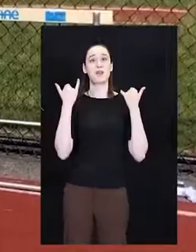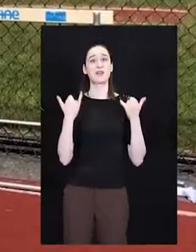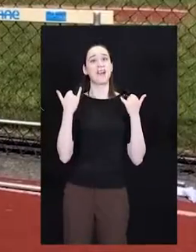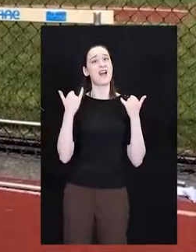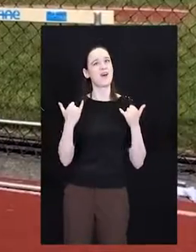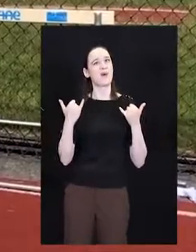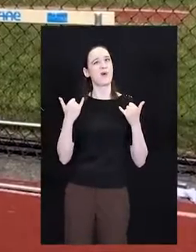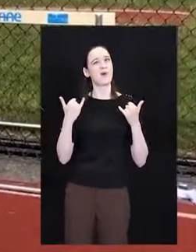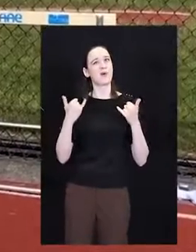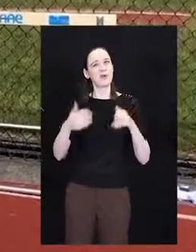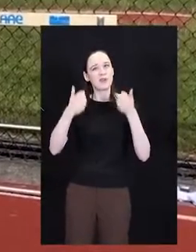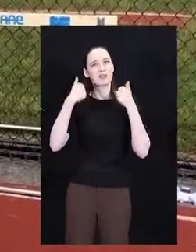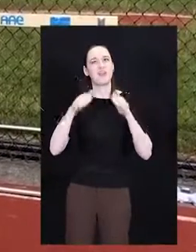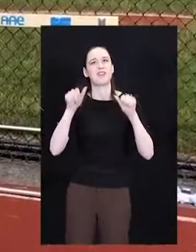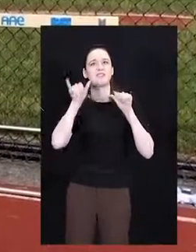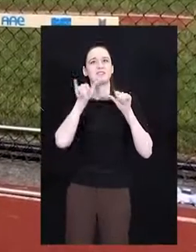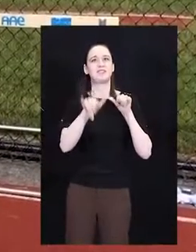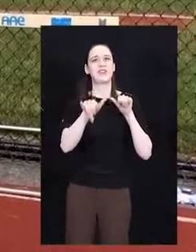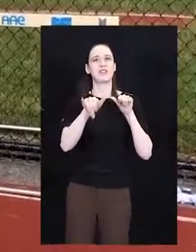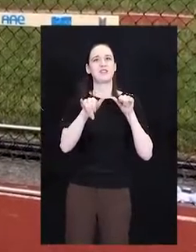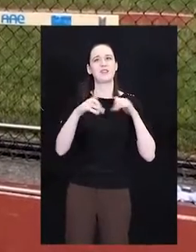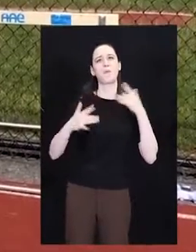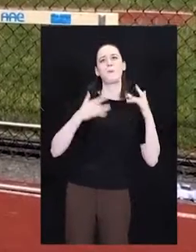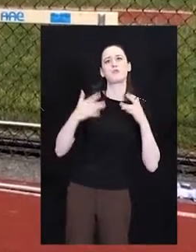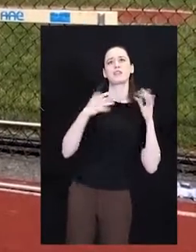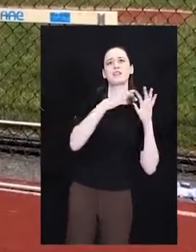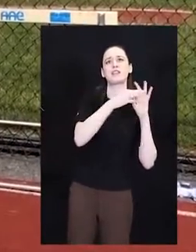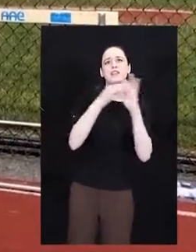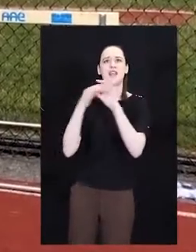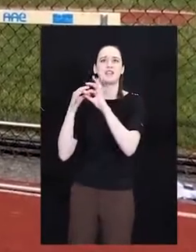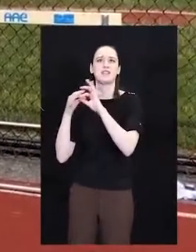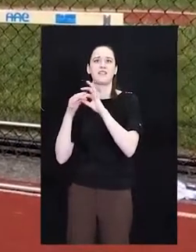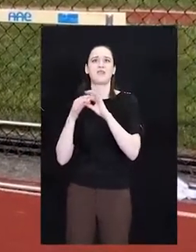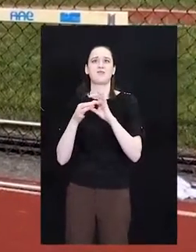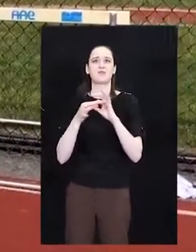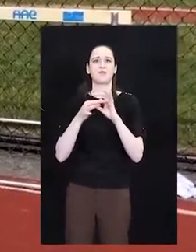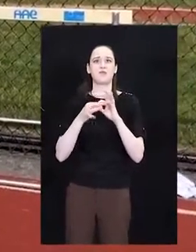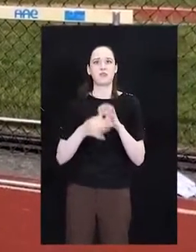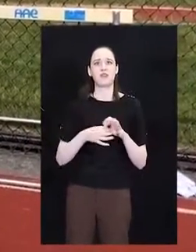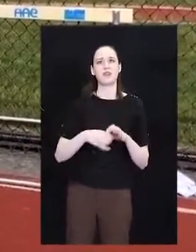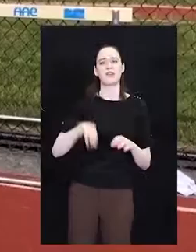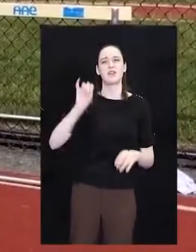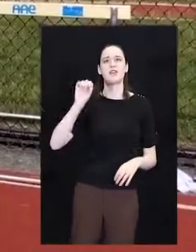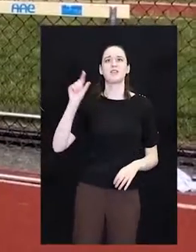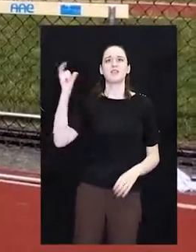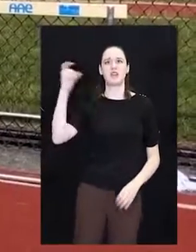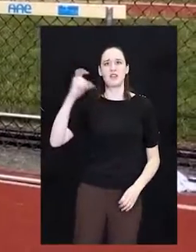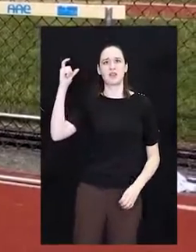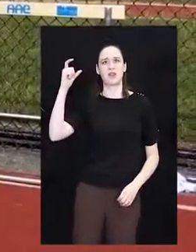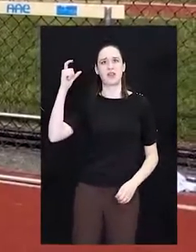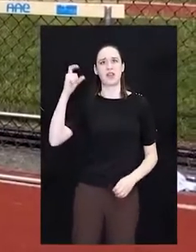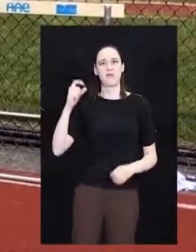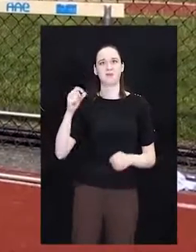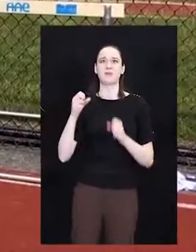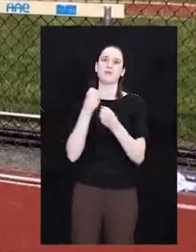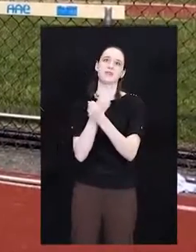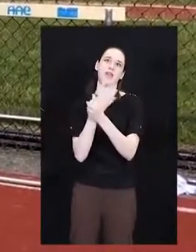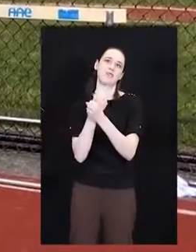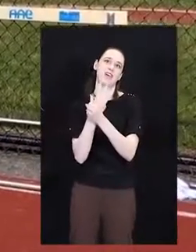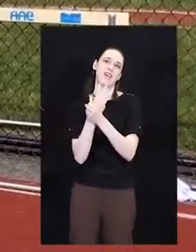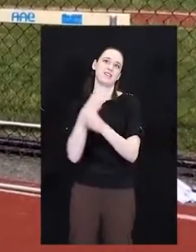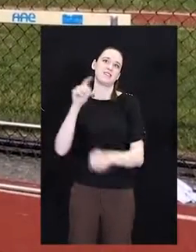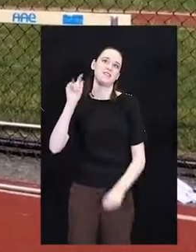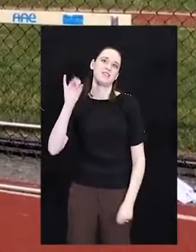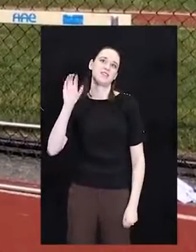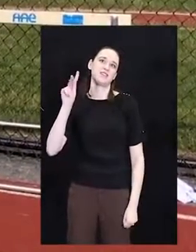another, we have made an effort to stay emotionally connected, finding strength in being together through Instagram, iMessage, FaceTime, Snapchat,